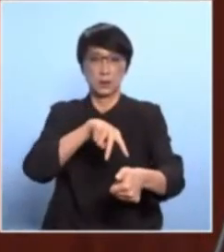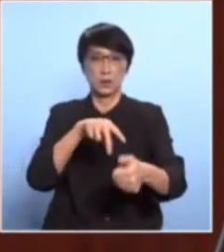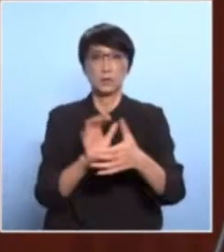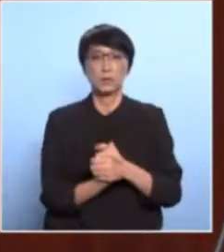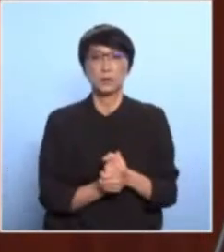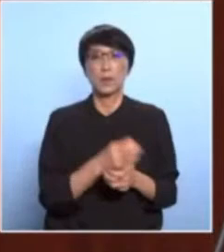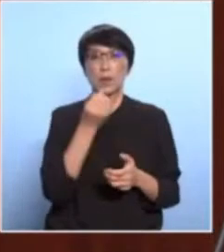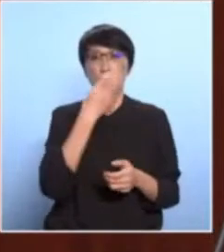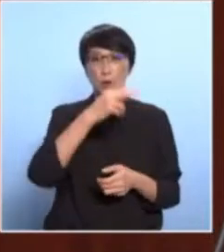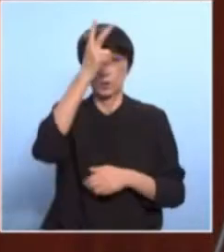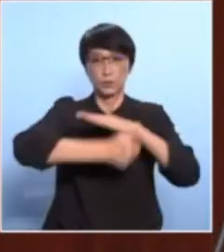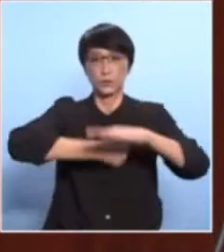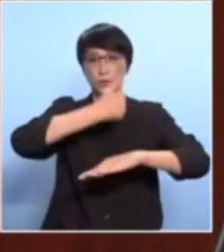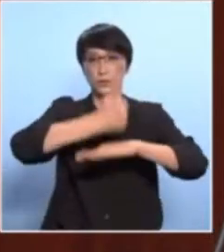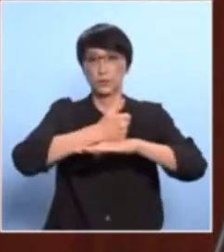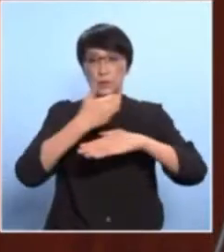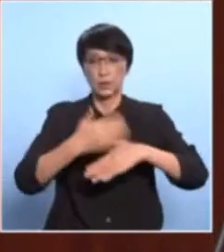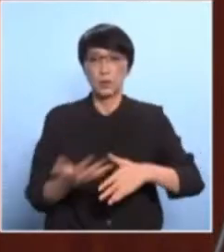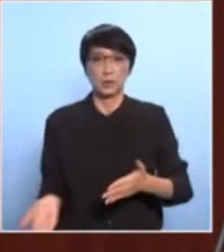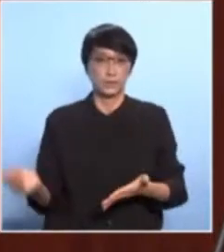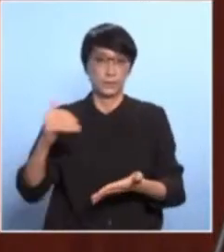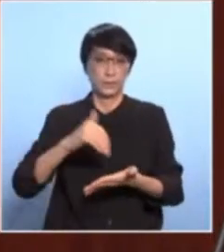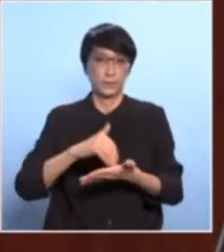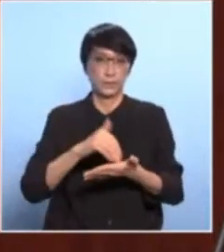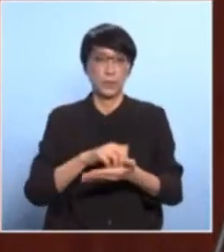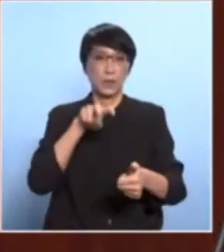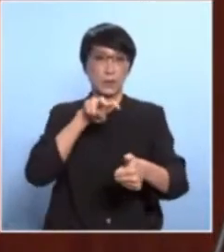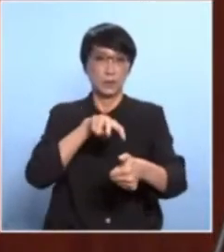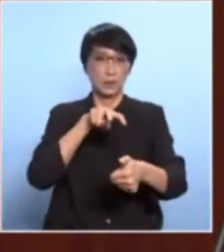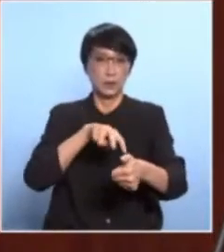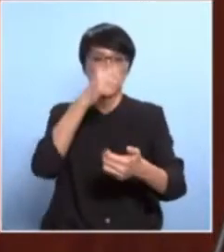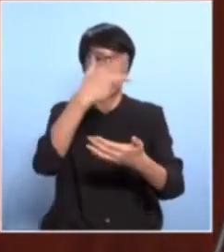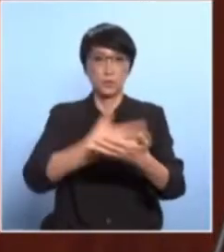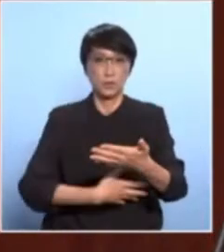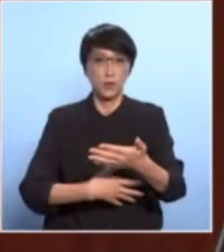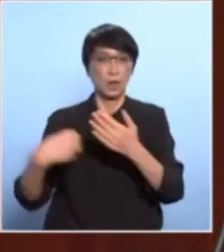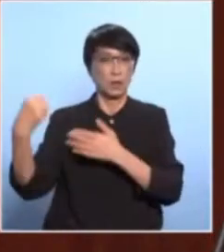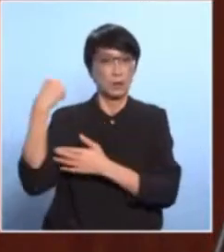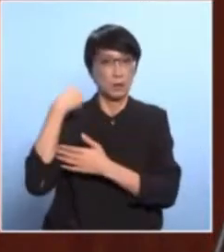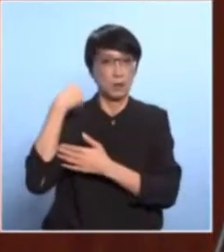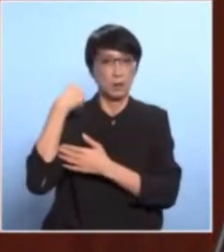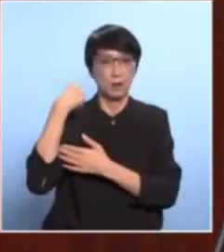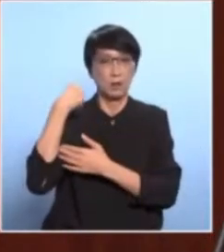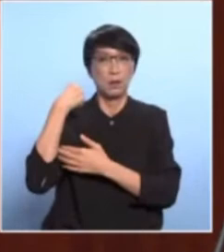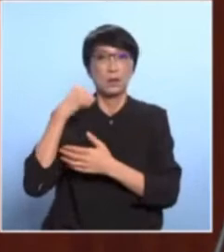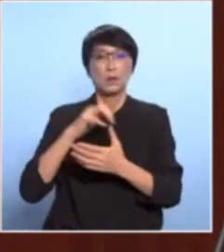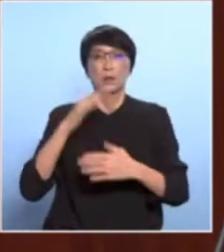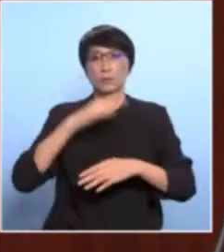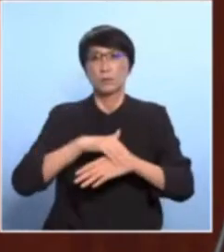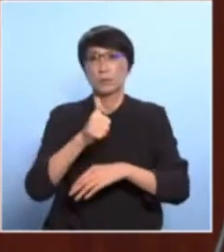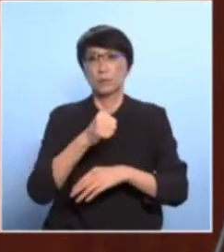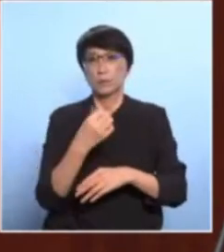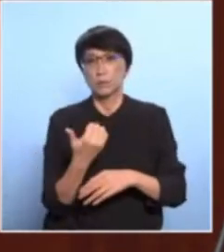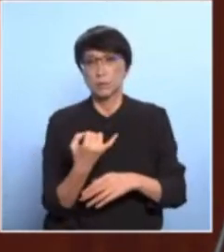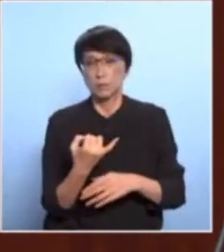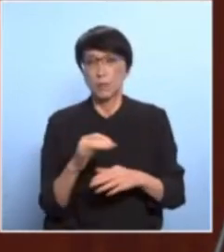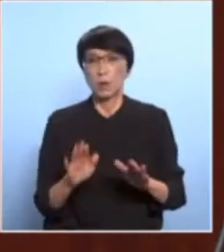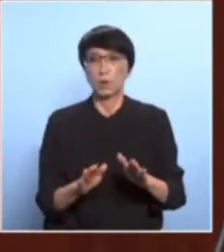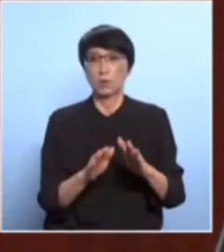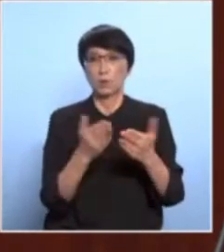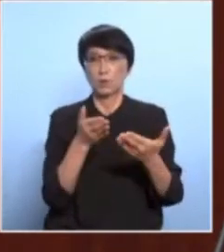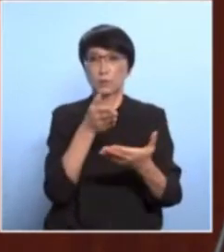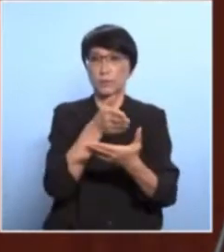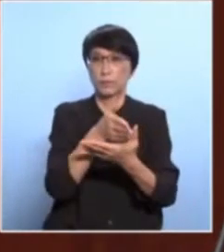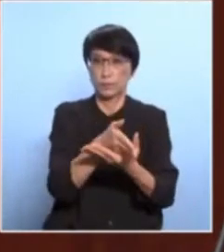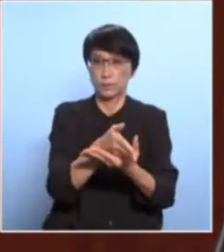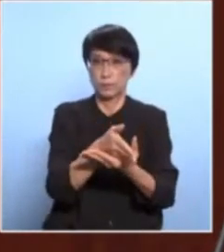Strive to improve governance. Since taking office, the current term government has strived to improve governance systems, capability, and